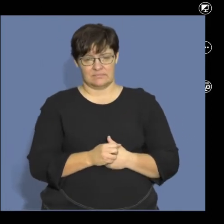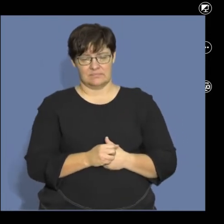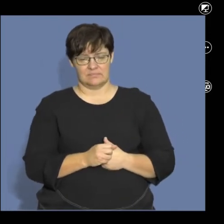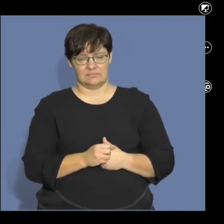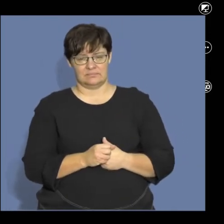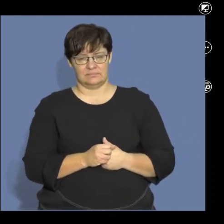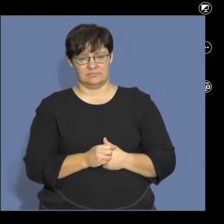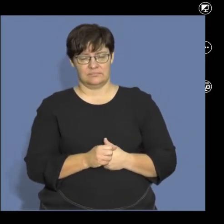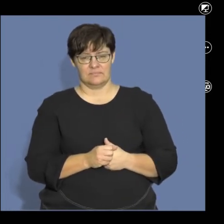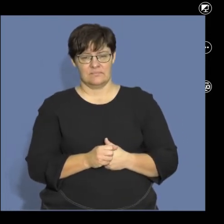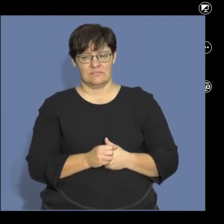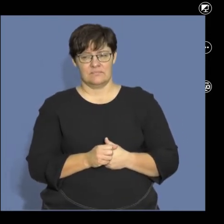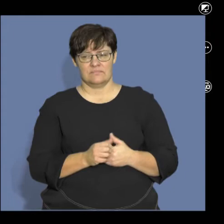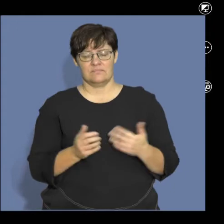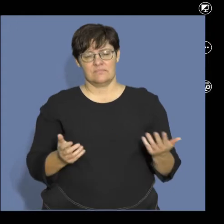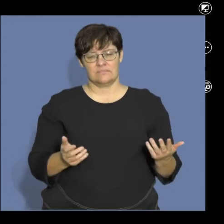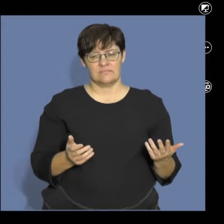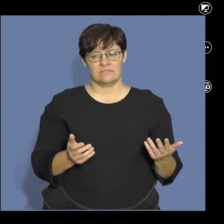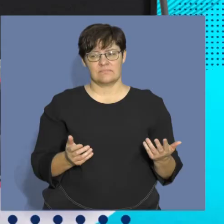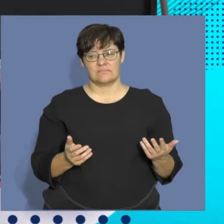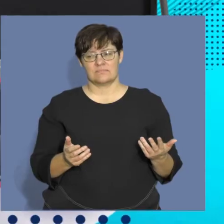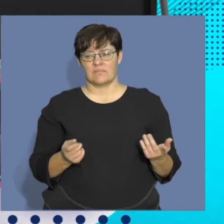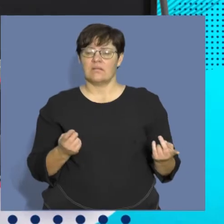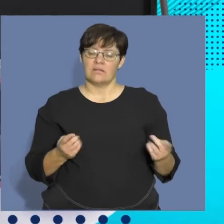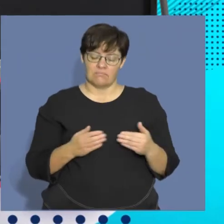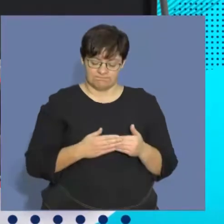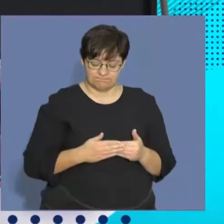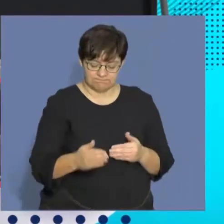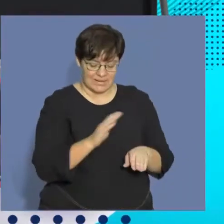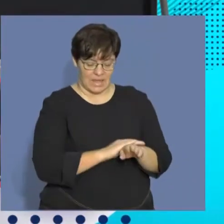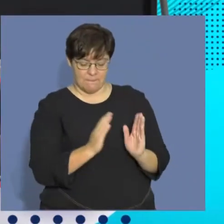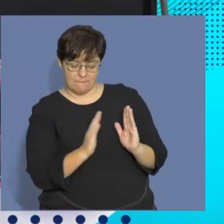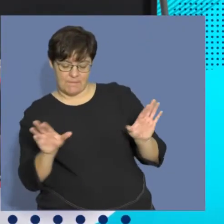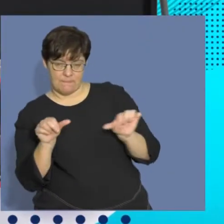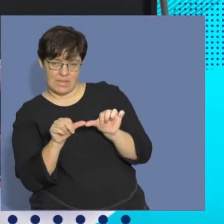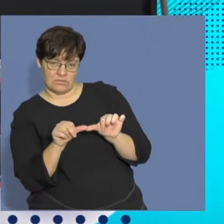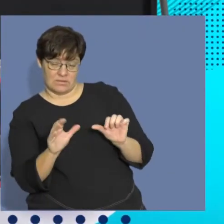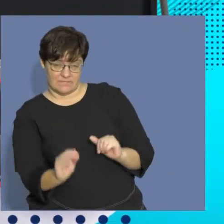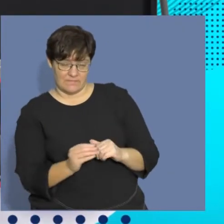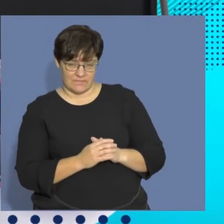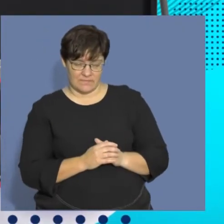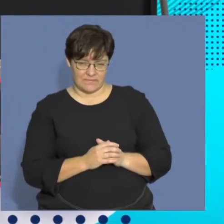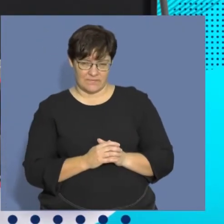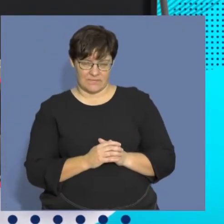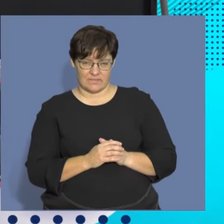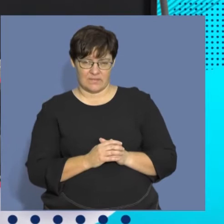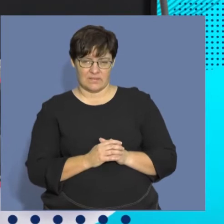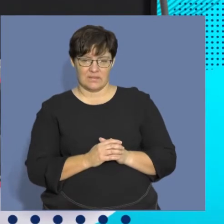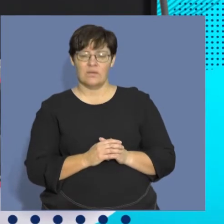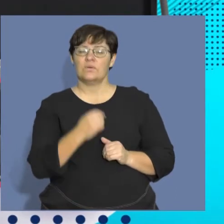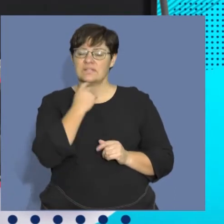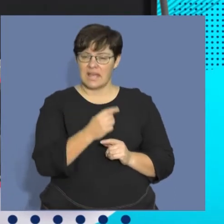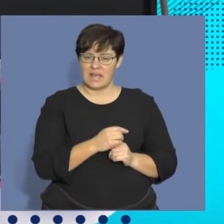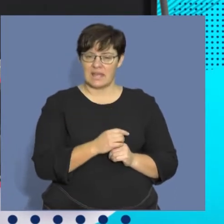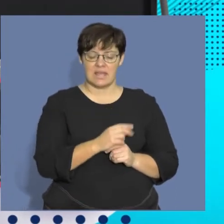dying in that population over a period of time. So do you see